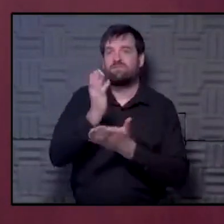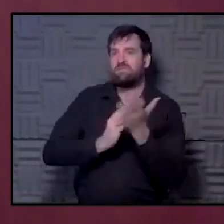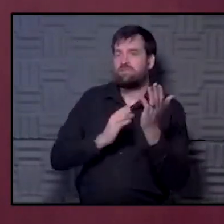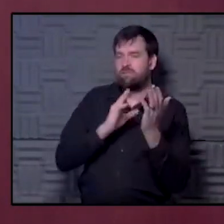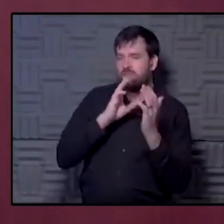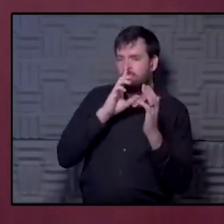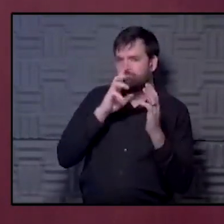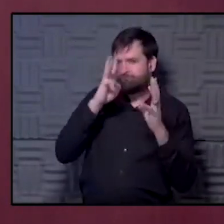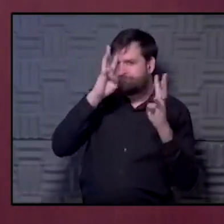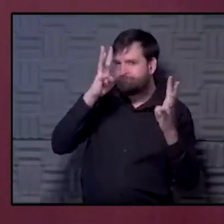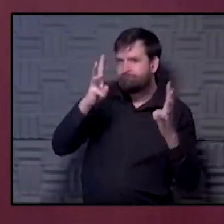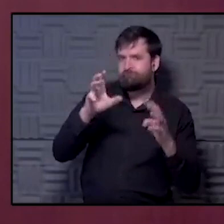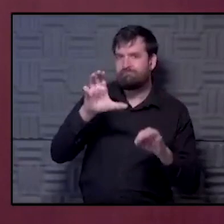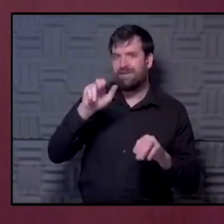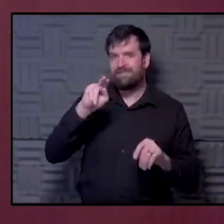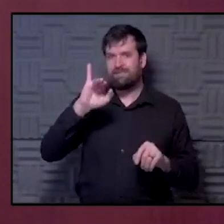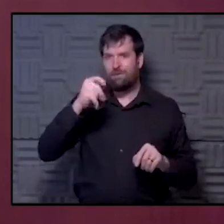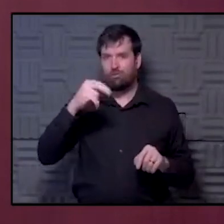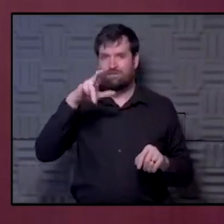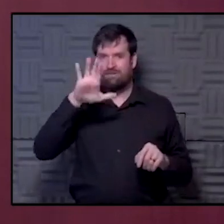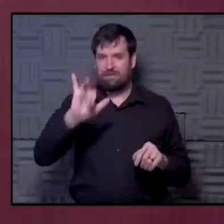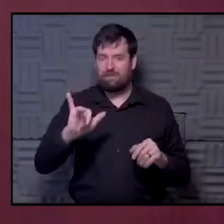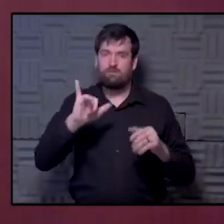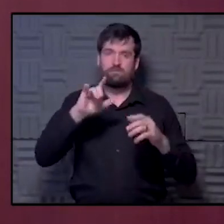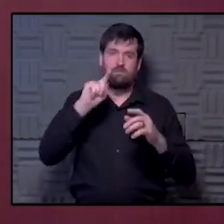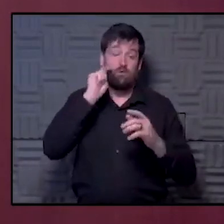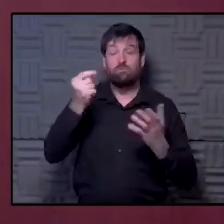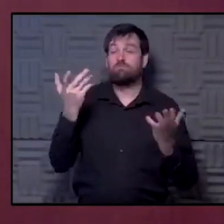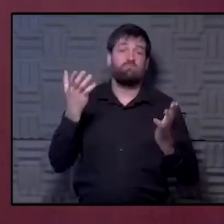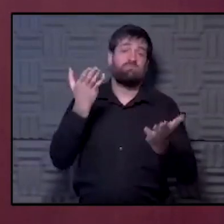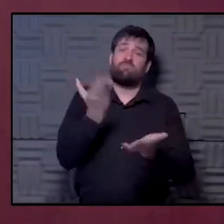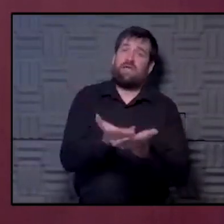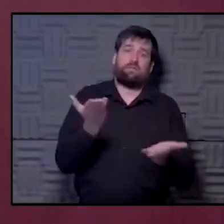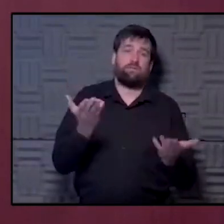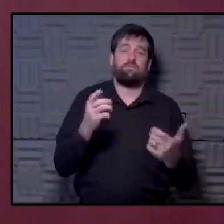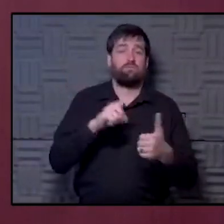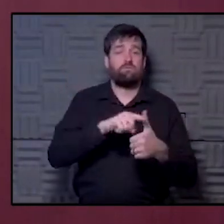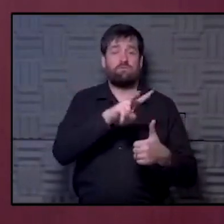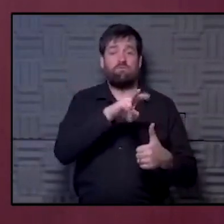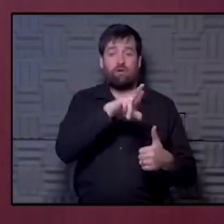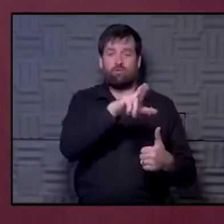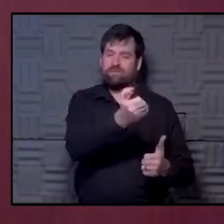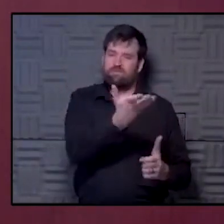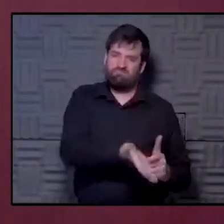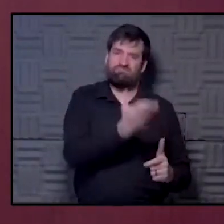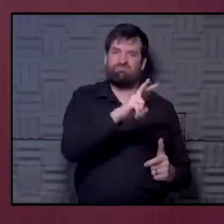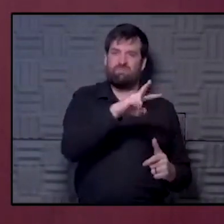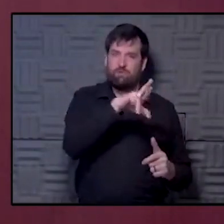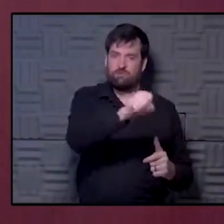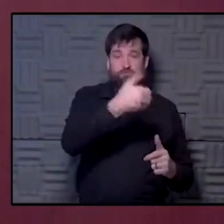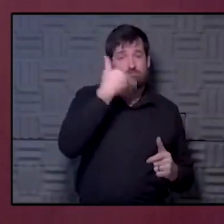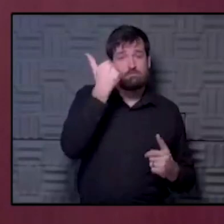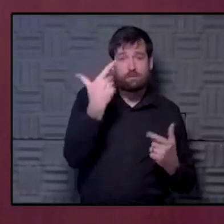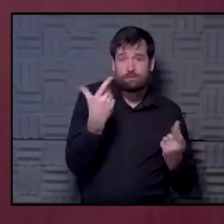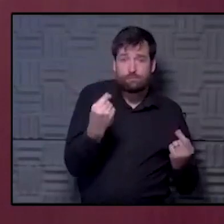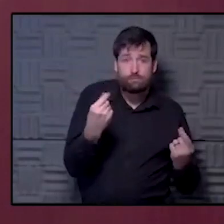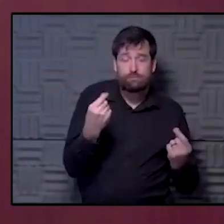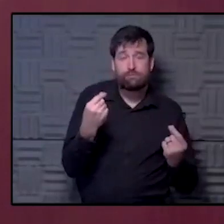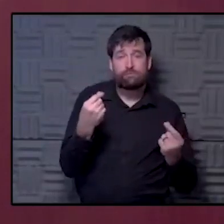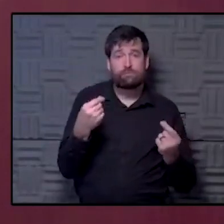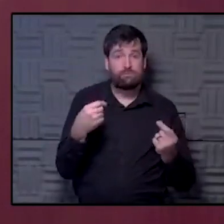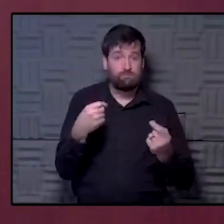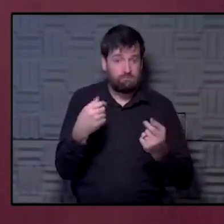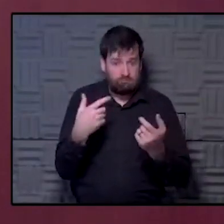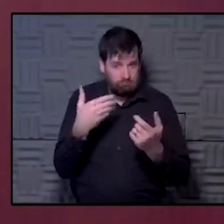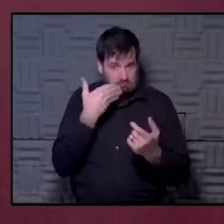conspiracy there. And in fact, let's just deal with the facts. The vaccine, the virus is the virus. One of the best ways to stop it is to get,